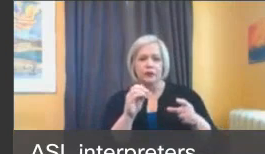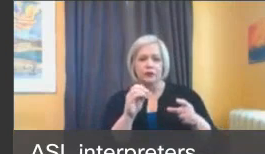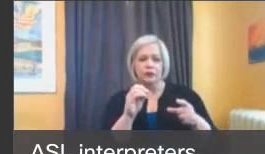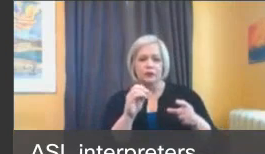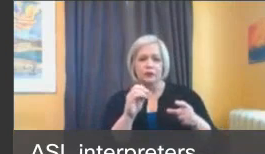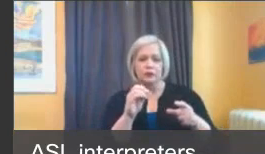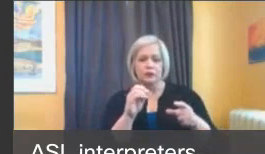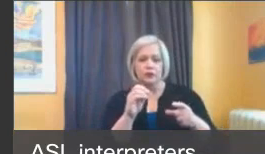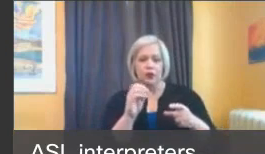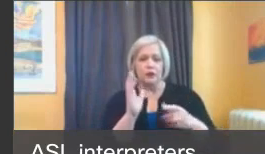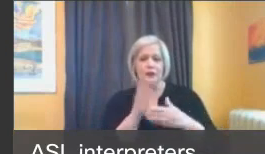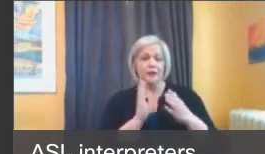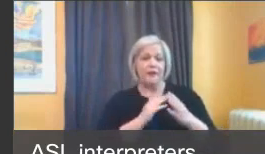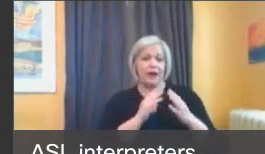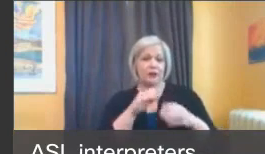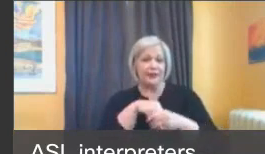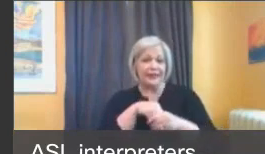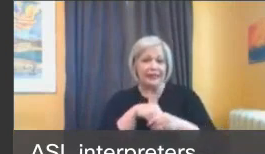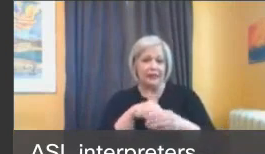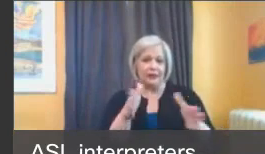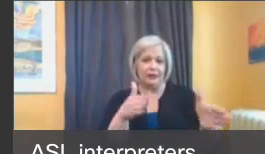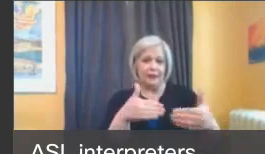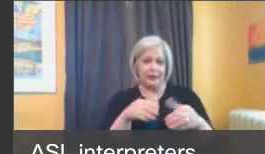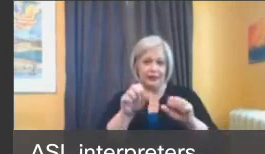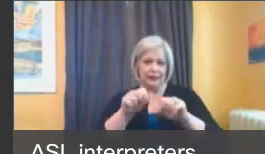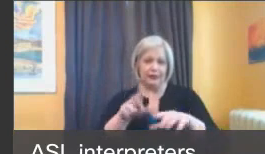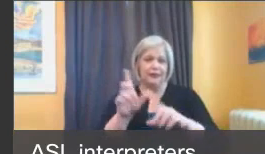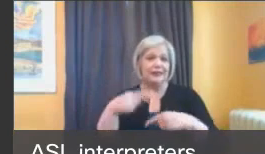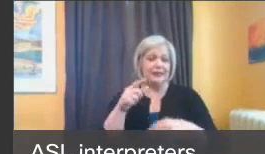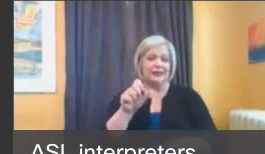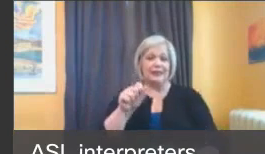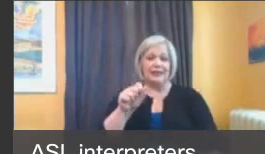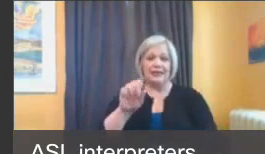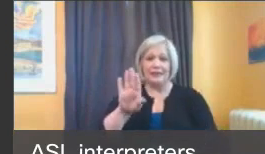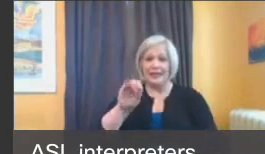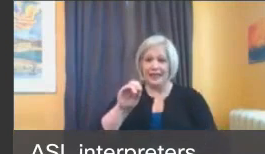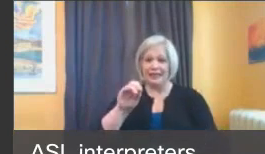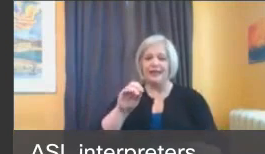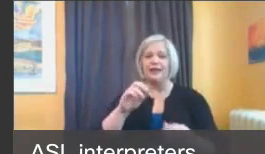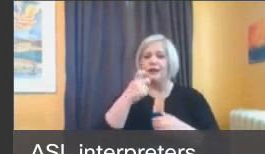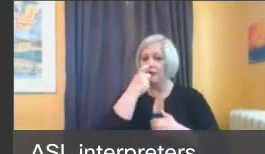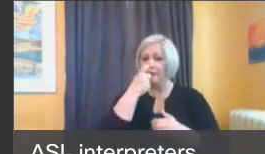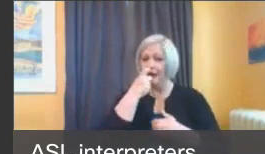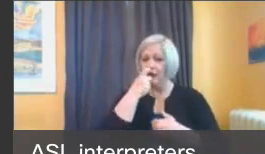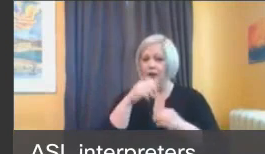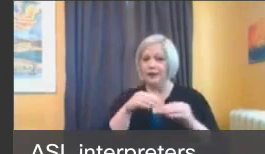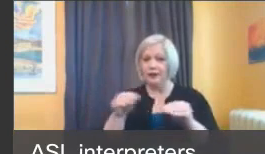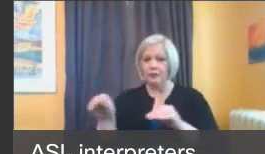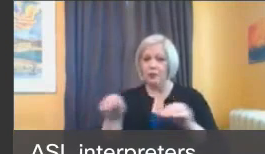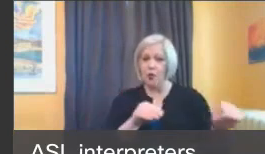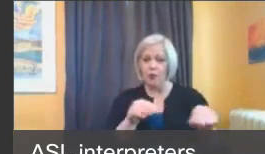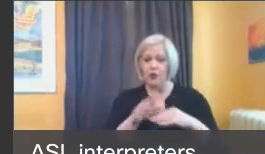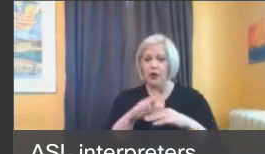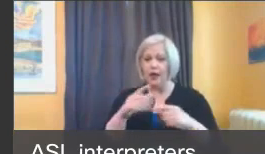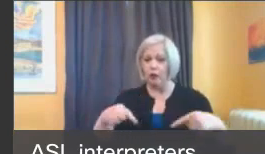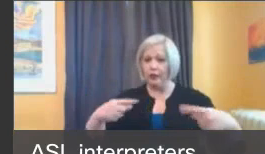Some of them built into the building. Now our boxes, since SB 90, are now metal boxes that are mobile, that are on wheels, and then